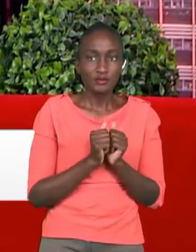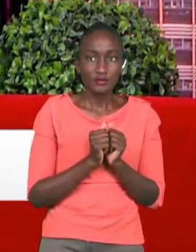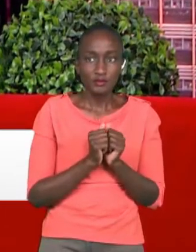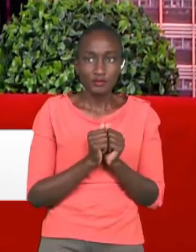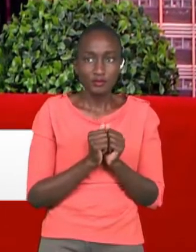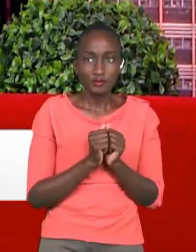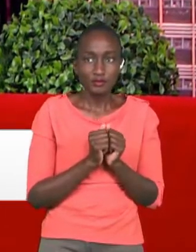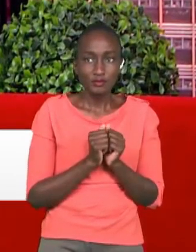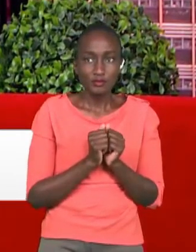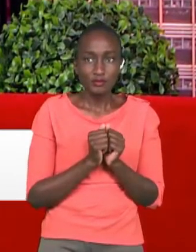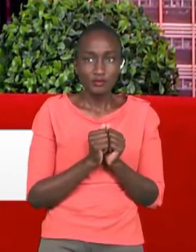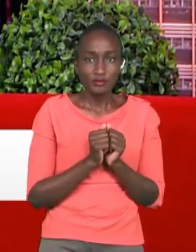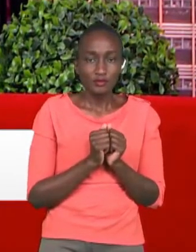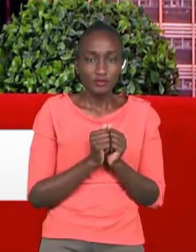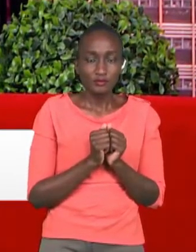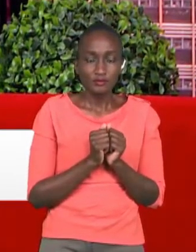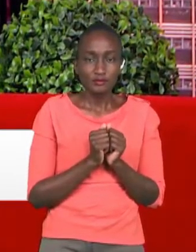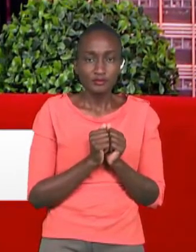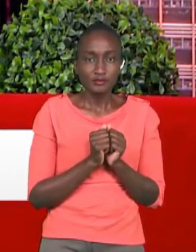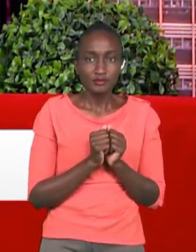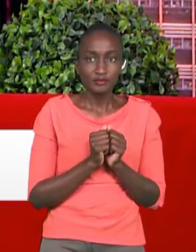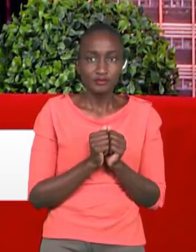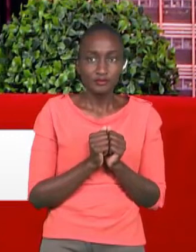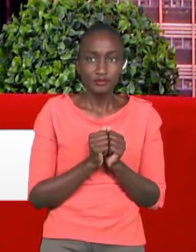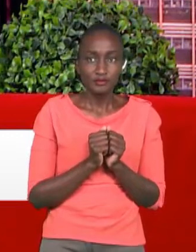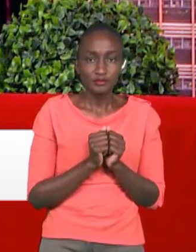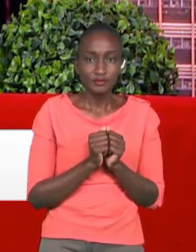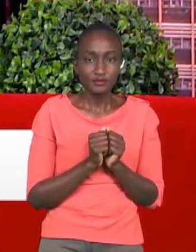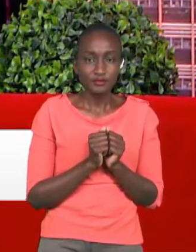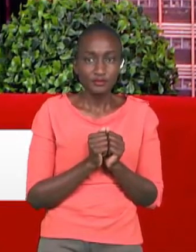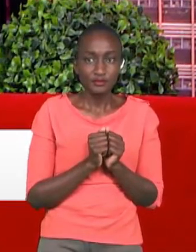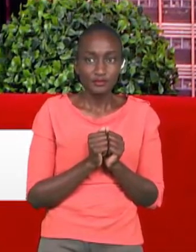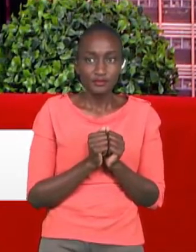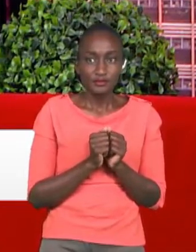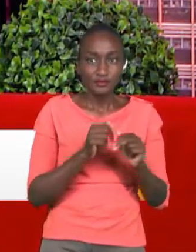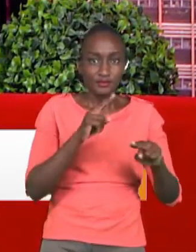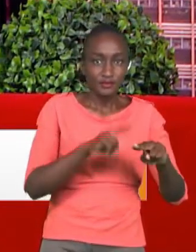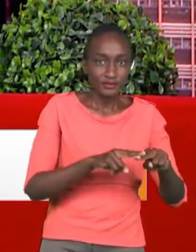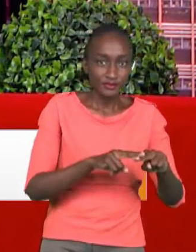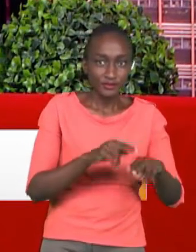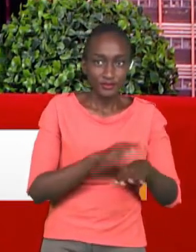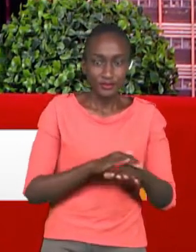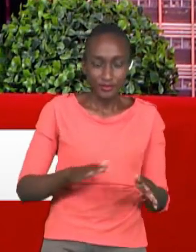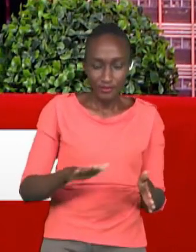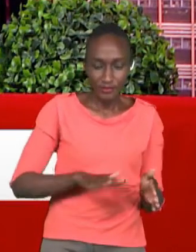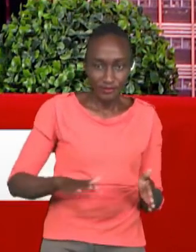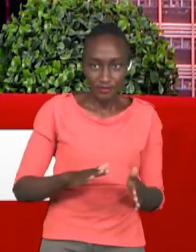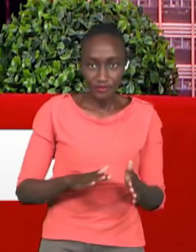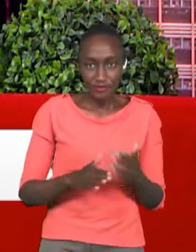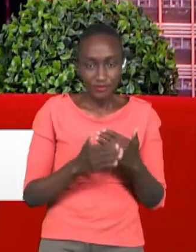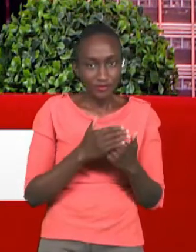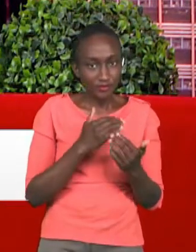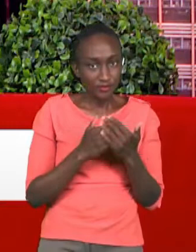till old age. So number one, they must sit at the ground in the cross leg position comfortably.